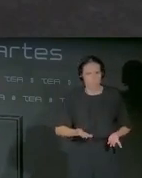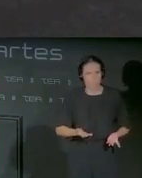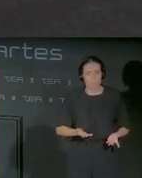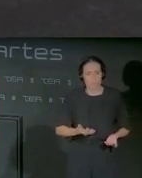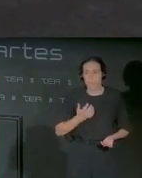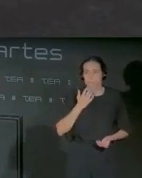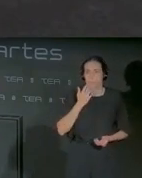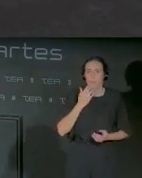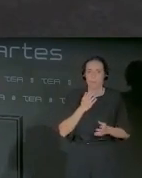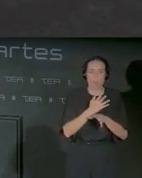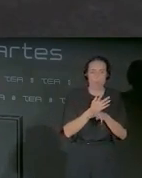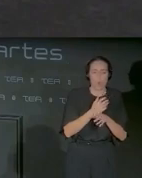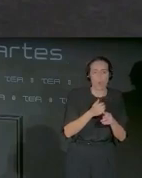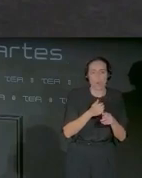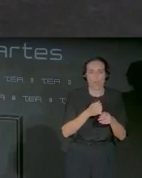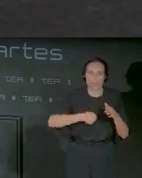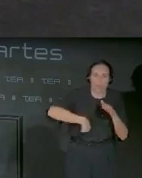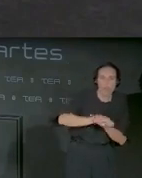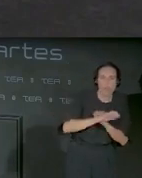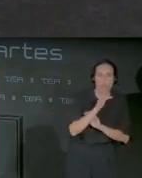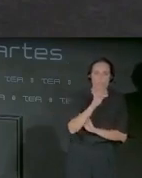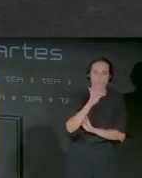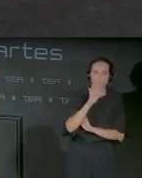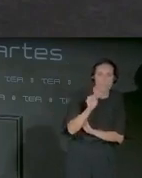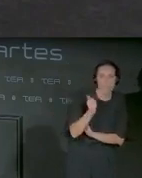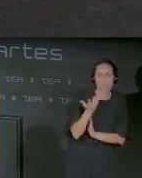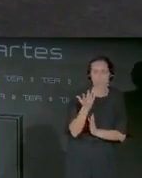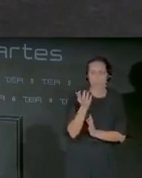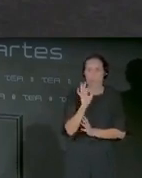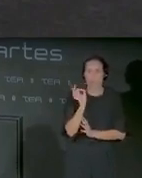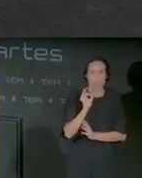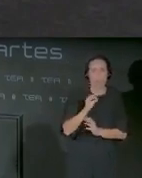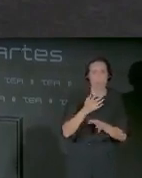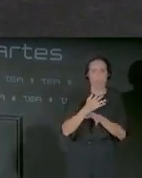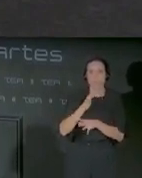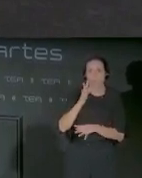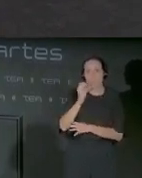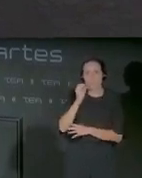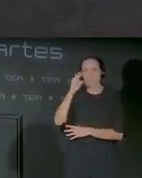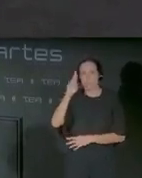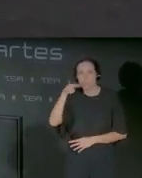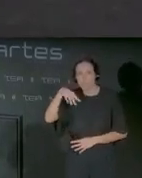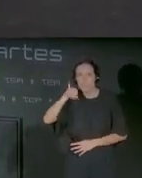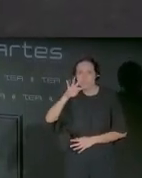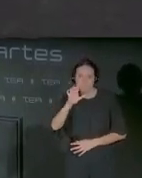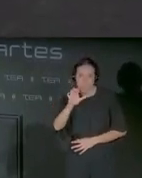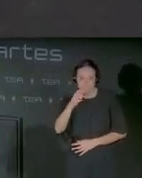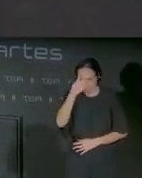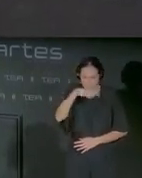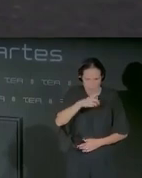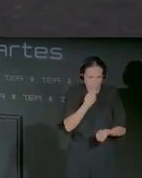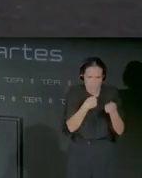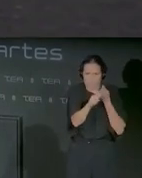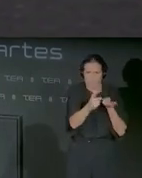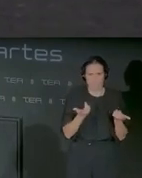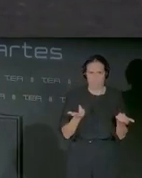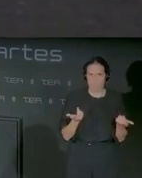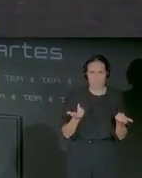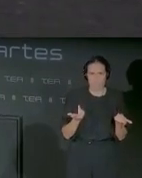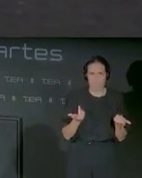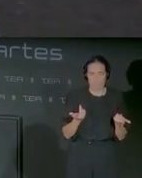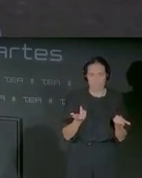that is going to sell. If you're doing Fortnite, that is going to sell. And you're doing that because you want to sell your product. And it's okay, it's the